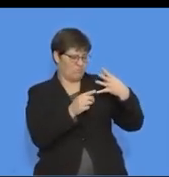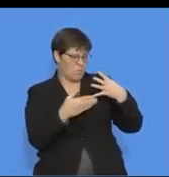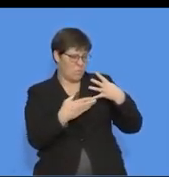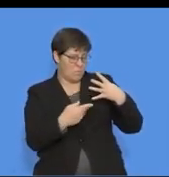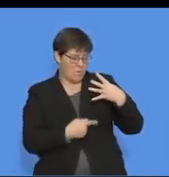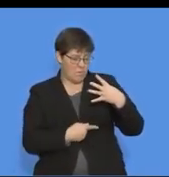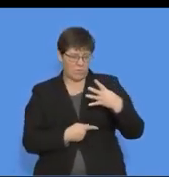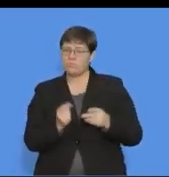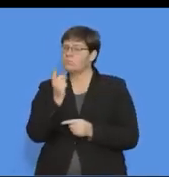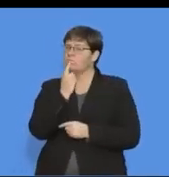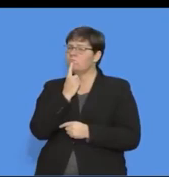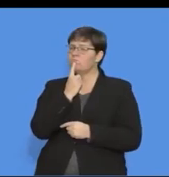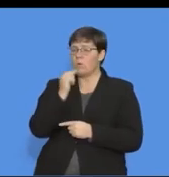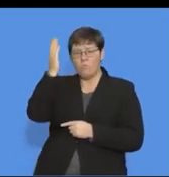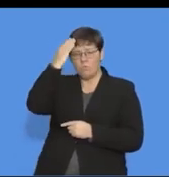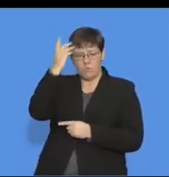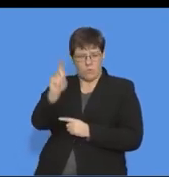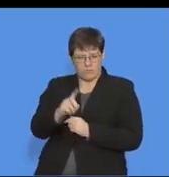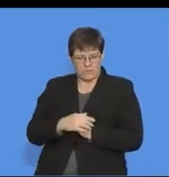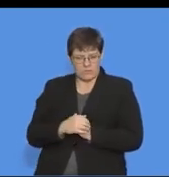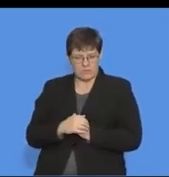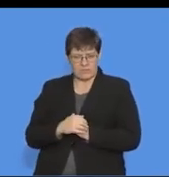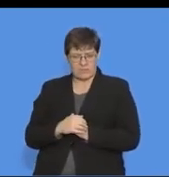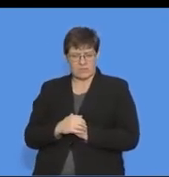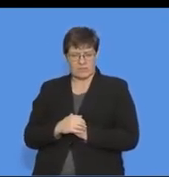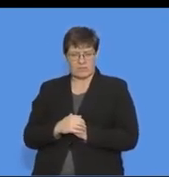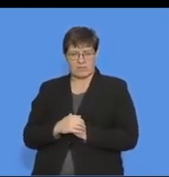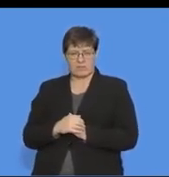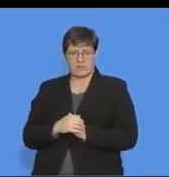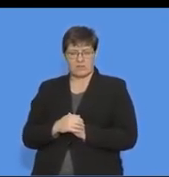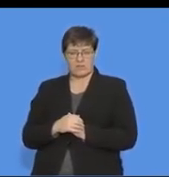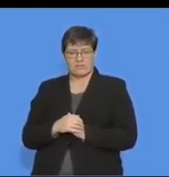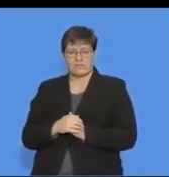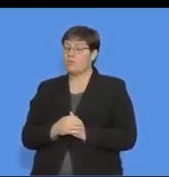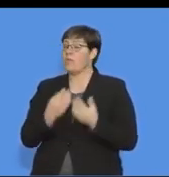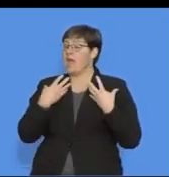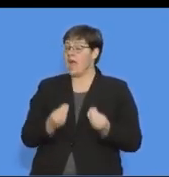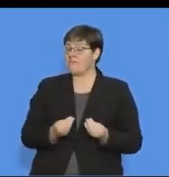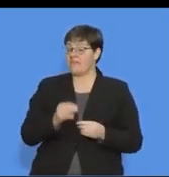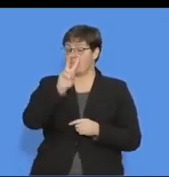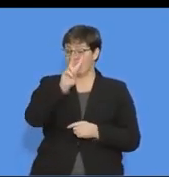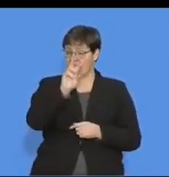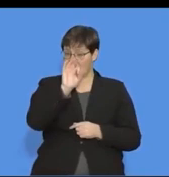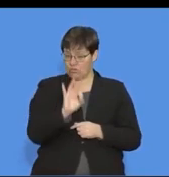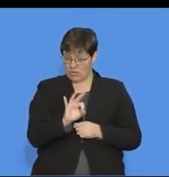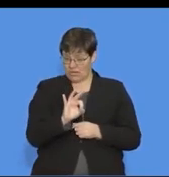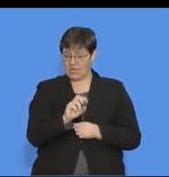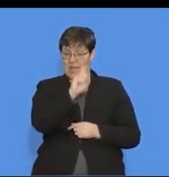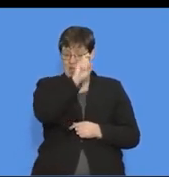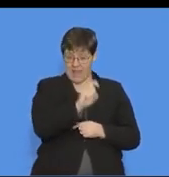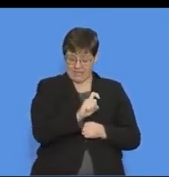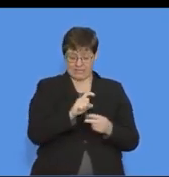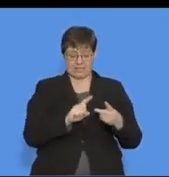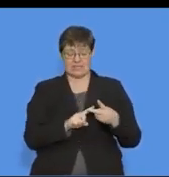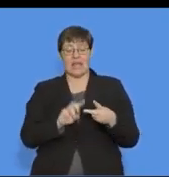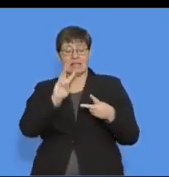So what do we know? We know that if I have V3 as x, W1